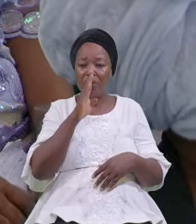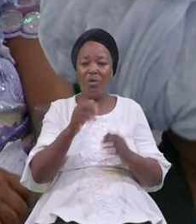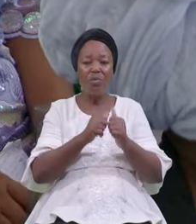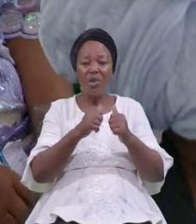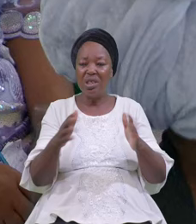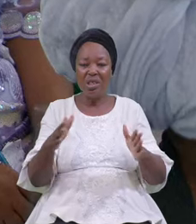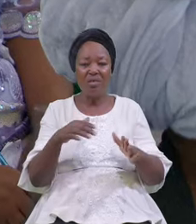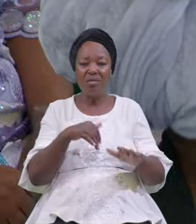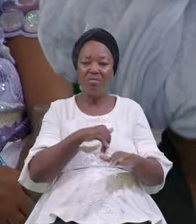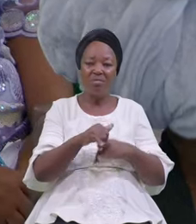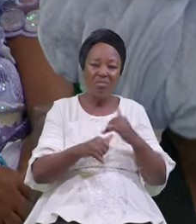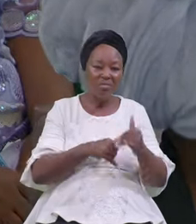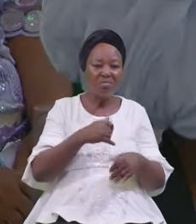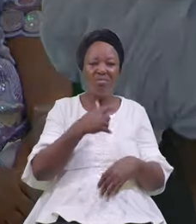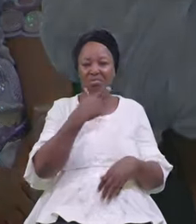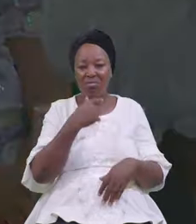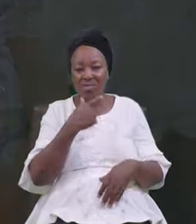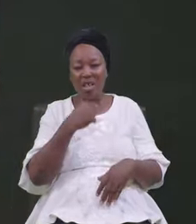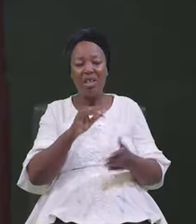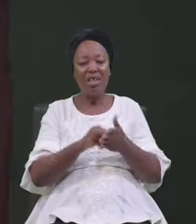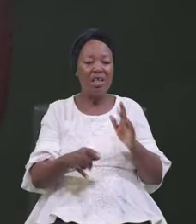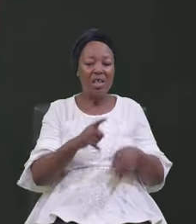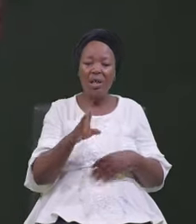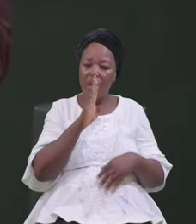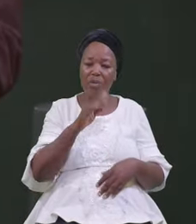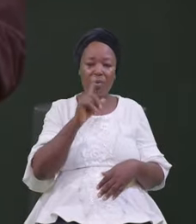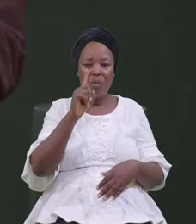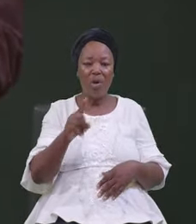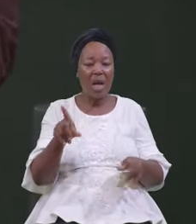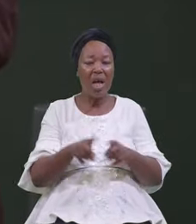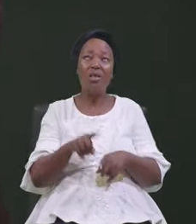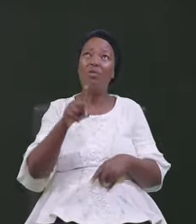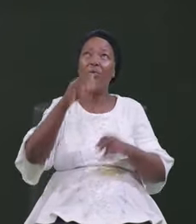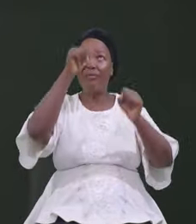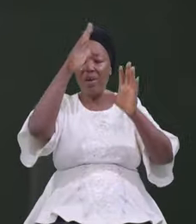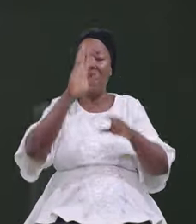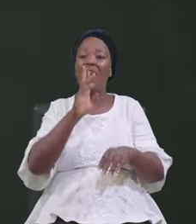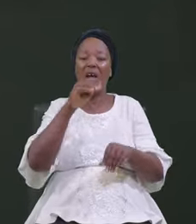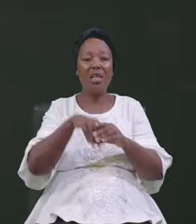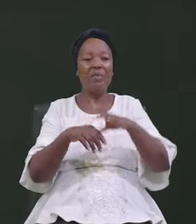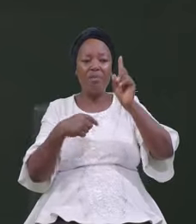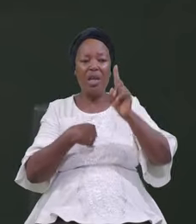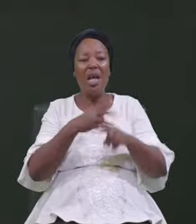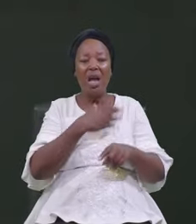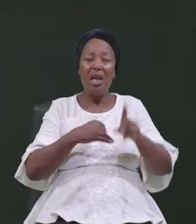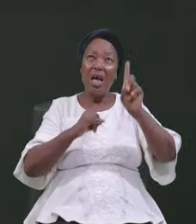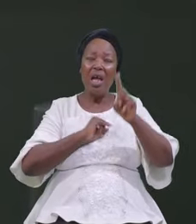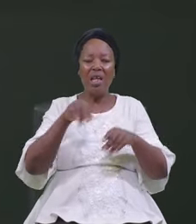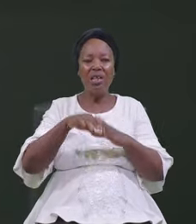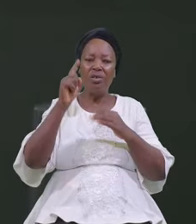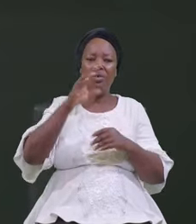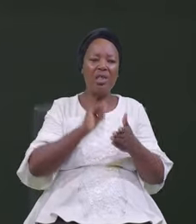may be one as thou Father art in me and I in thee, that they also may